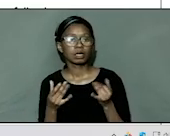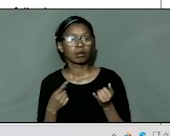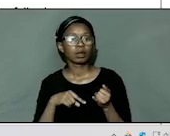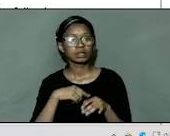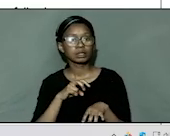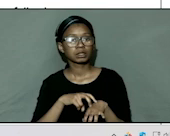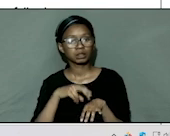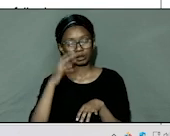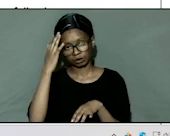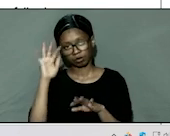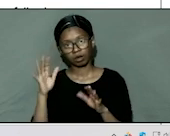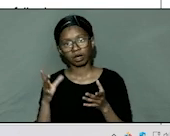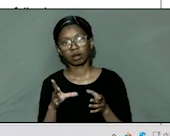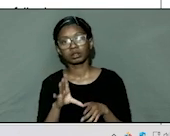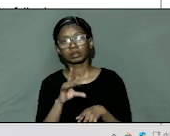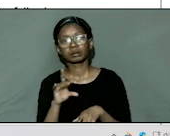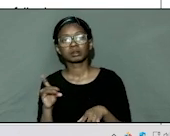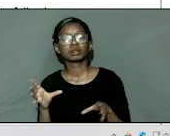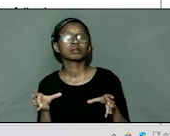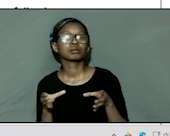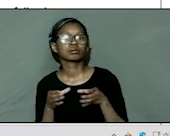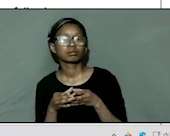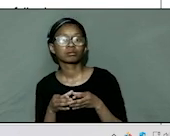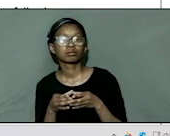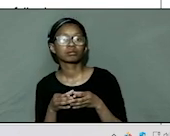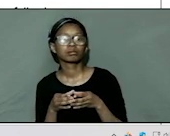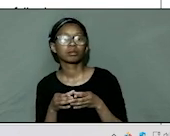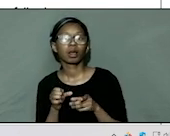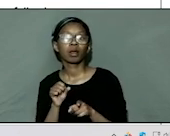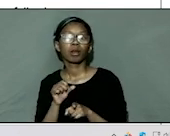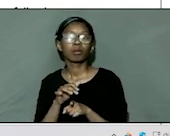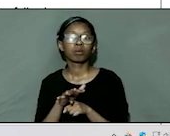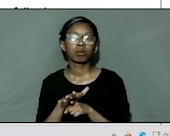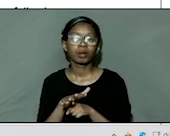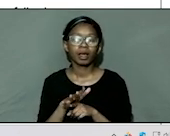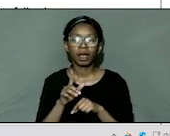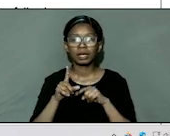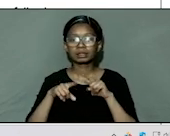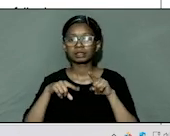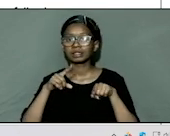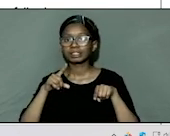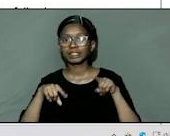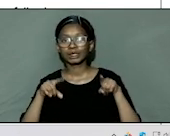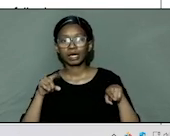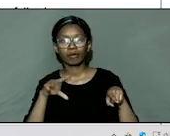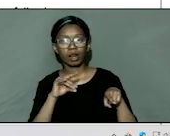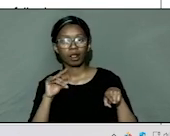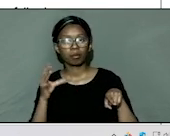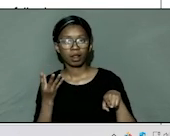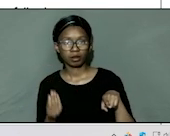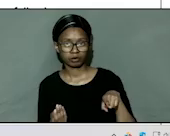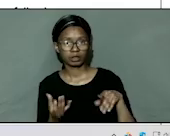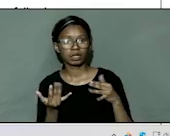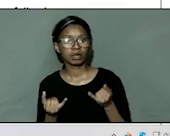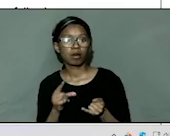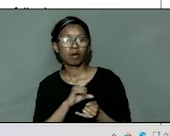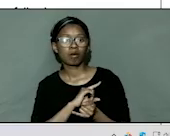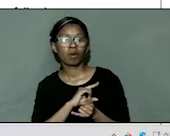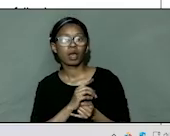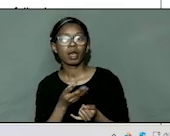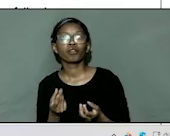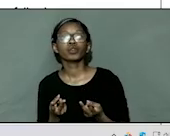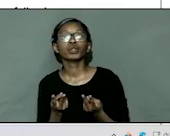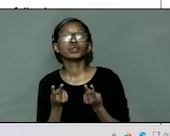how speciation contributes to biodiversity. Ne? So because of a new species is